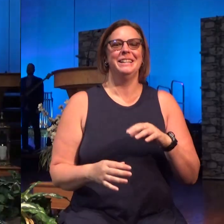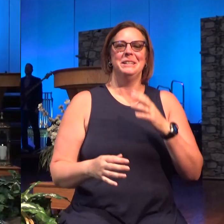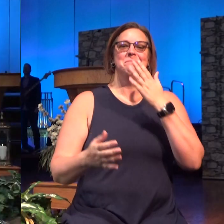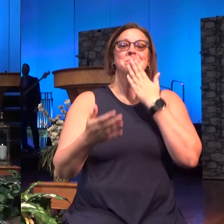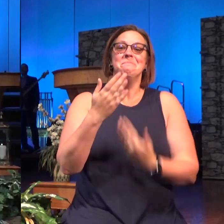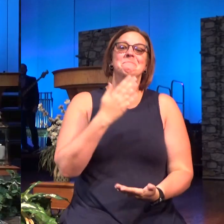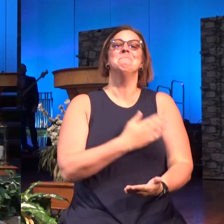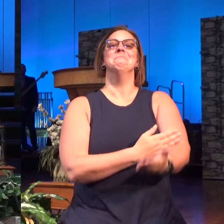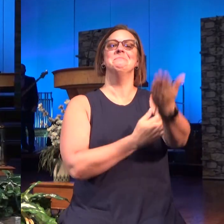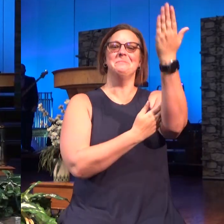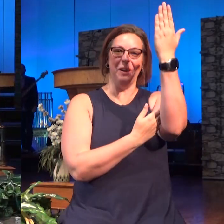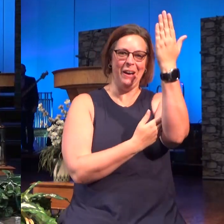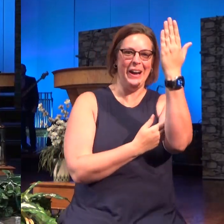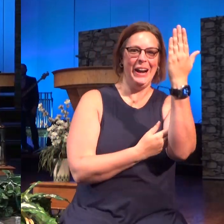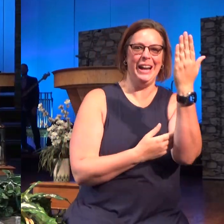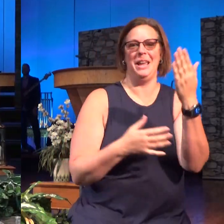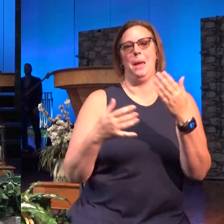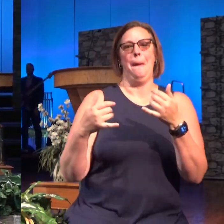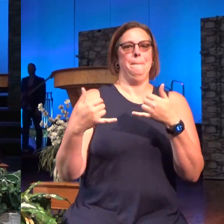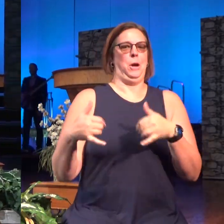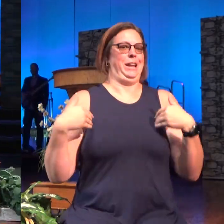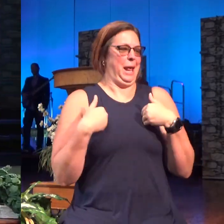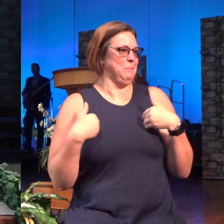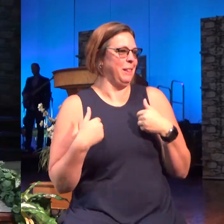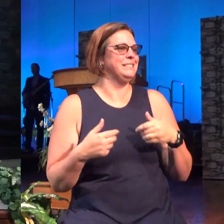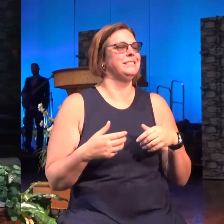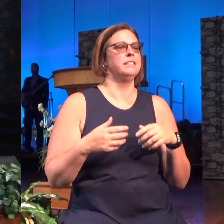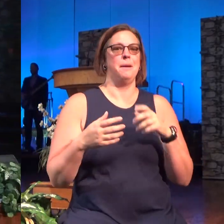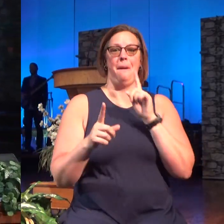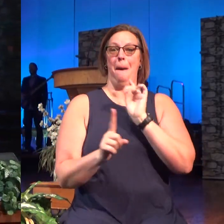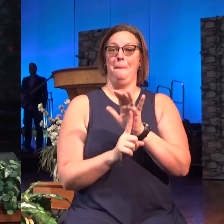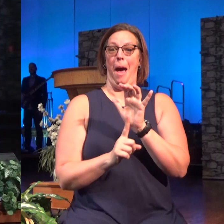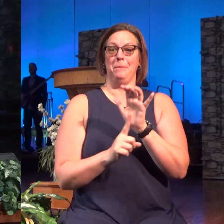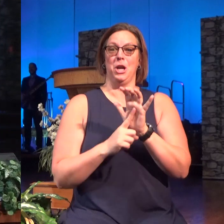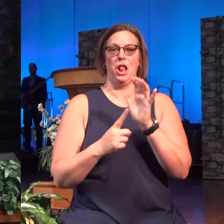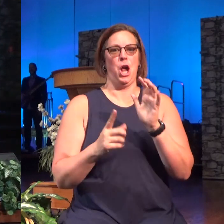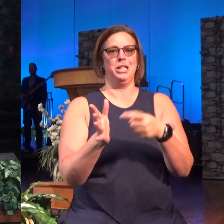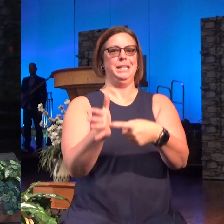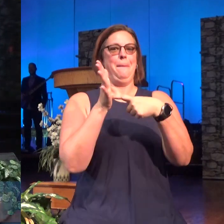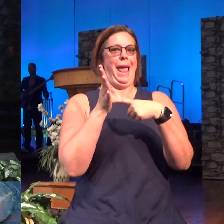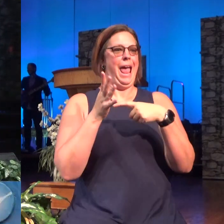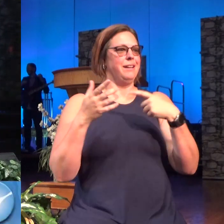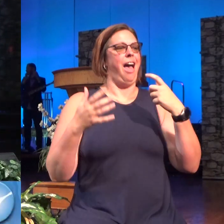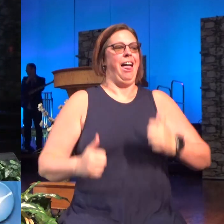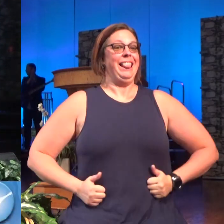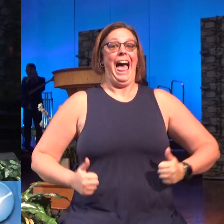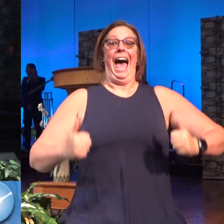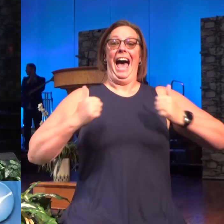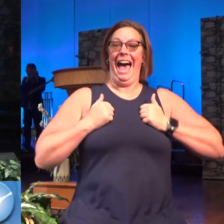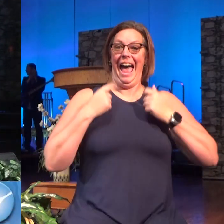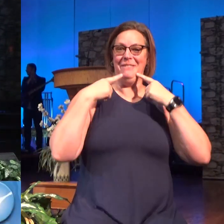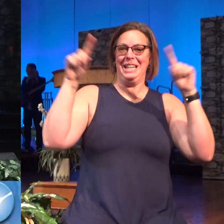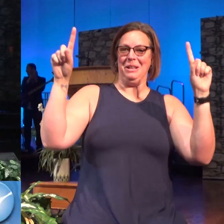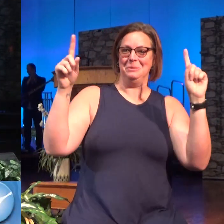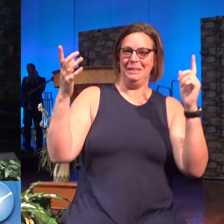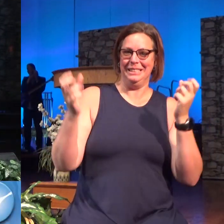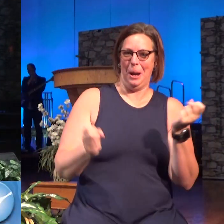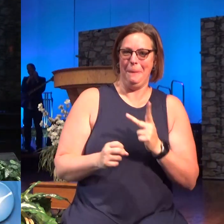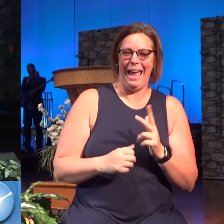Well, good morning, you party animals. By popular demand, the live announcement guy is back for 1 week here. Thank